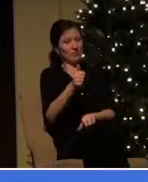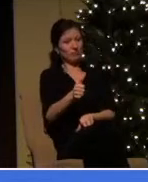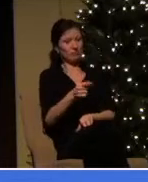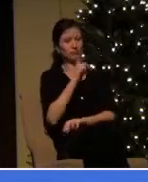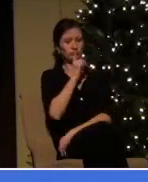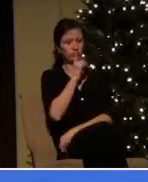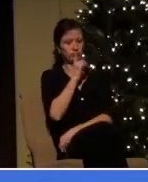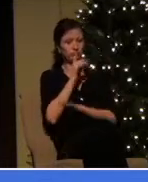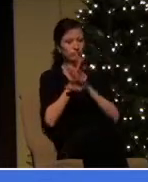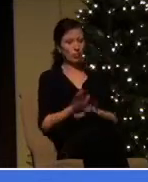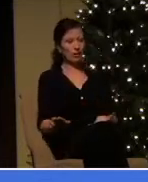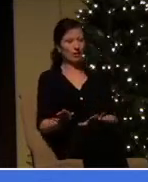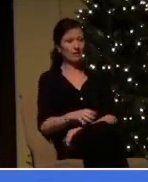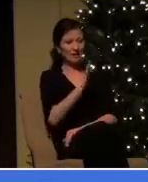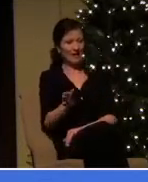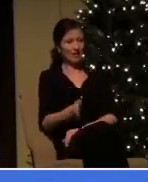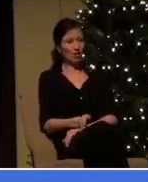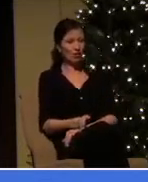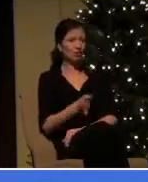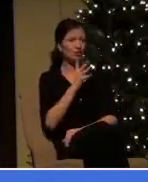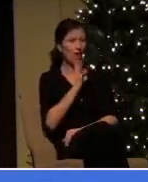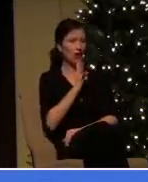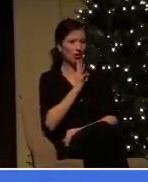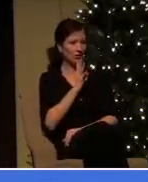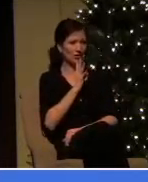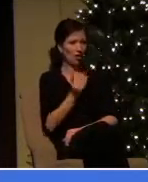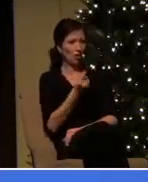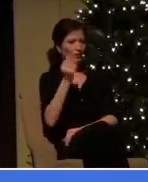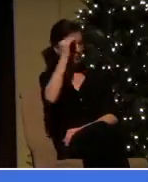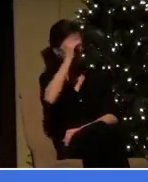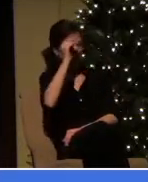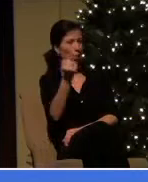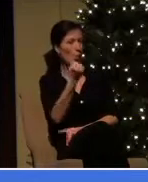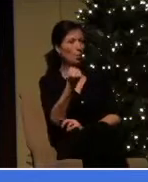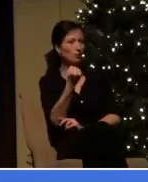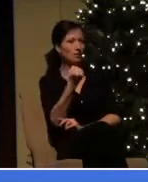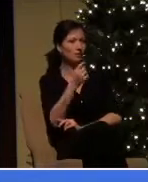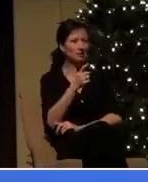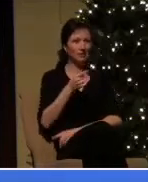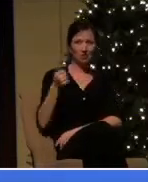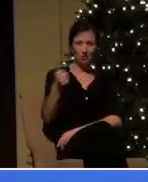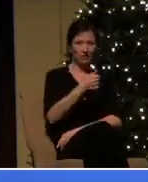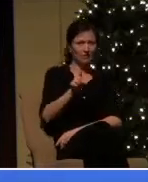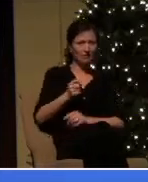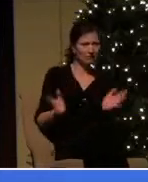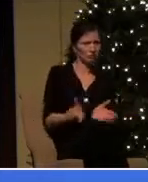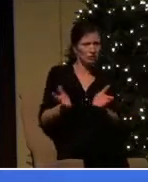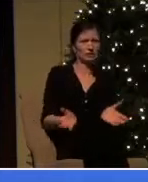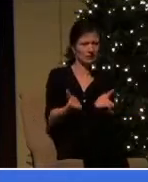argument. Because it's never their fault, it's always your fault, because it